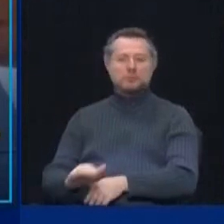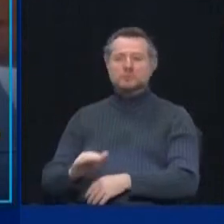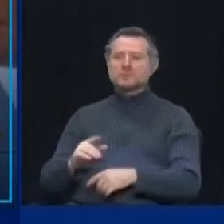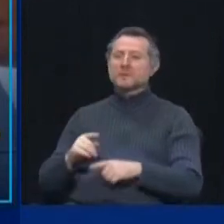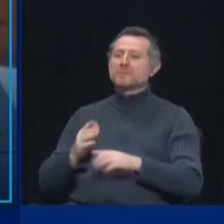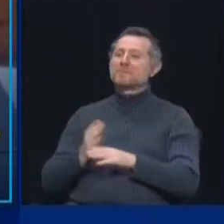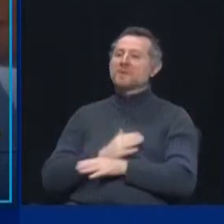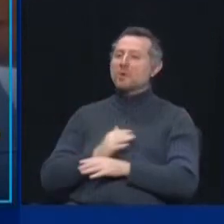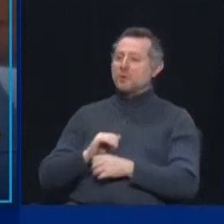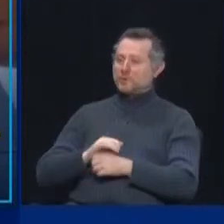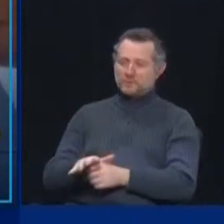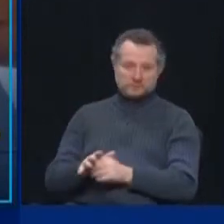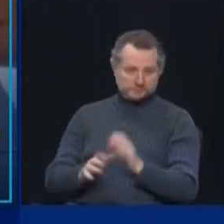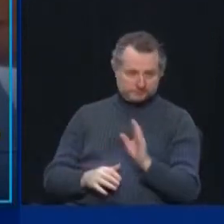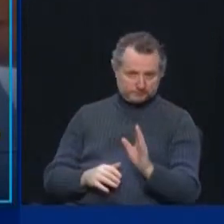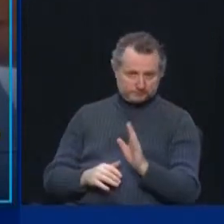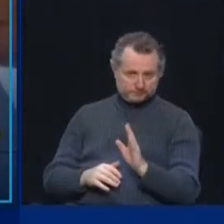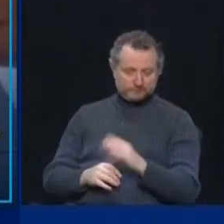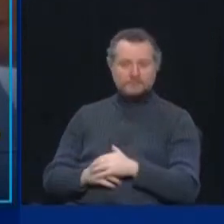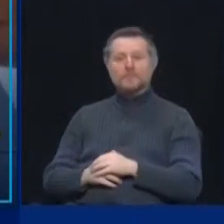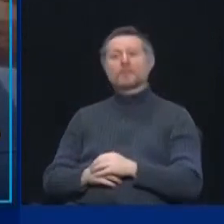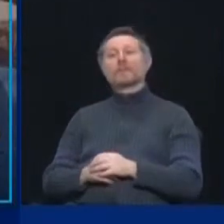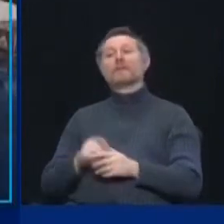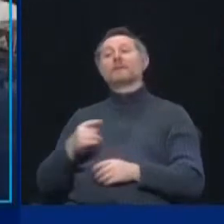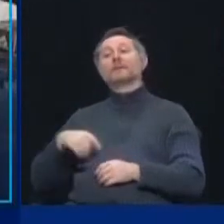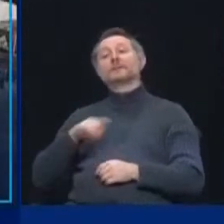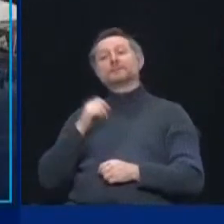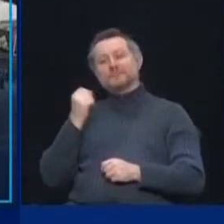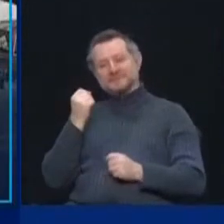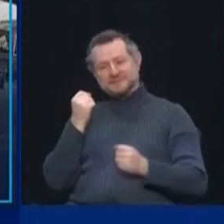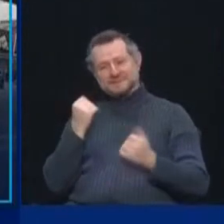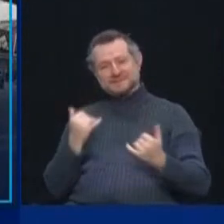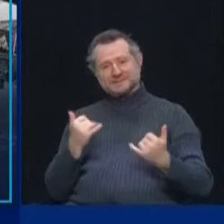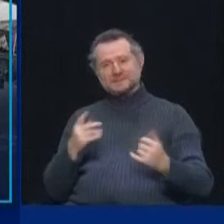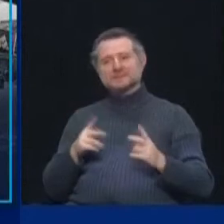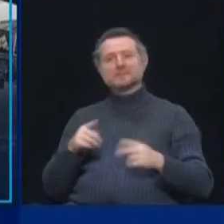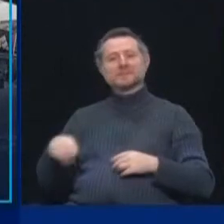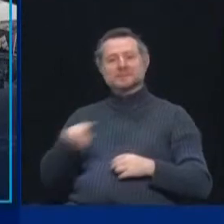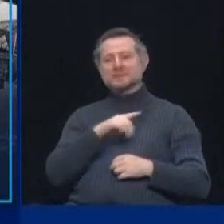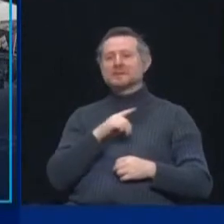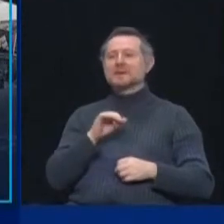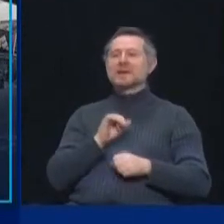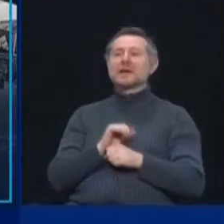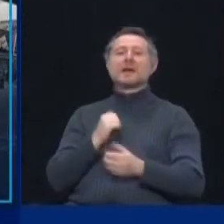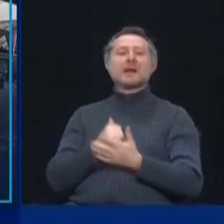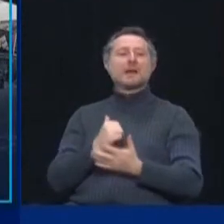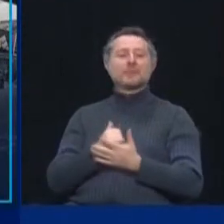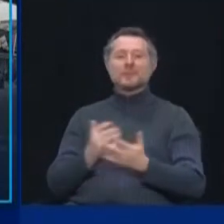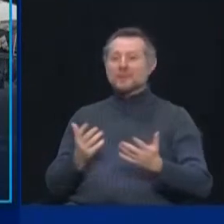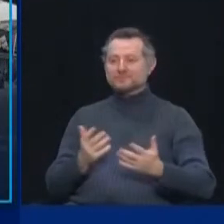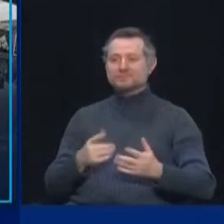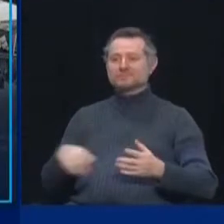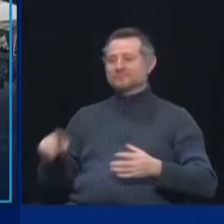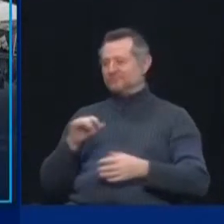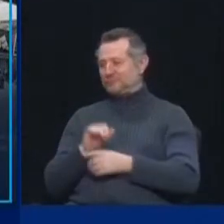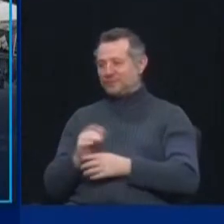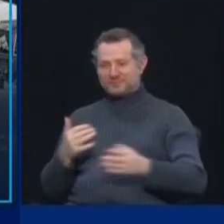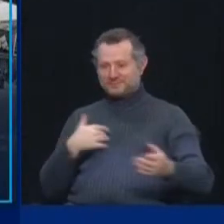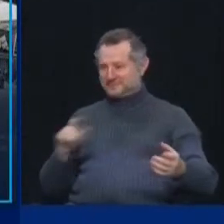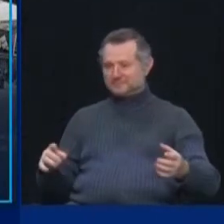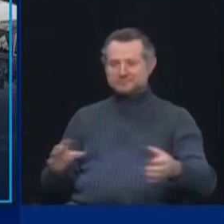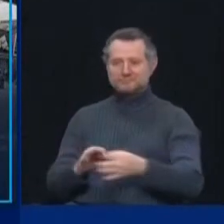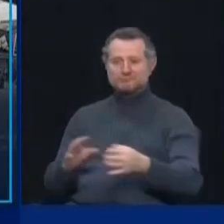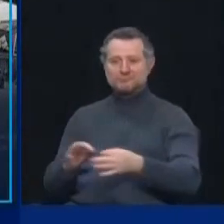People need to work, and they need help finding those jobs, and that's what we're doing. The budget that the senator and